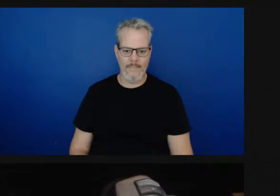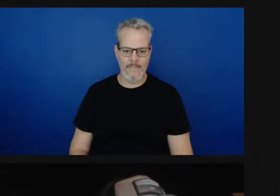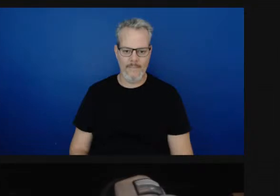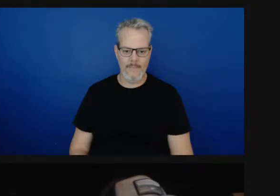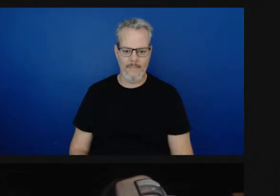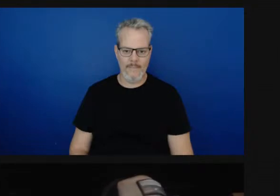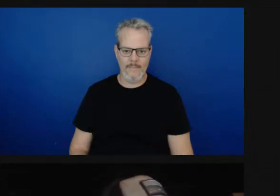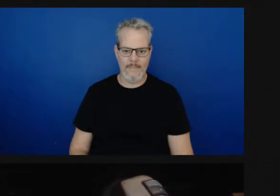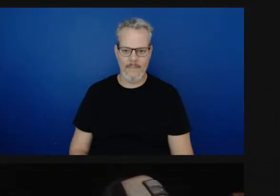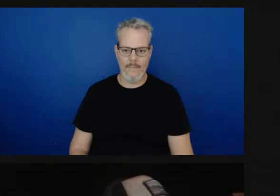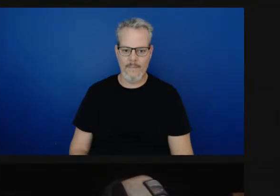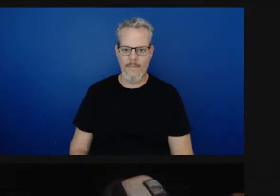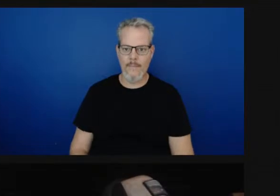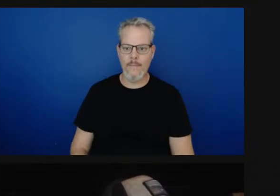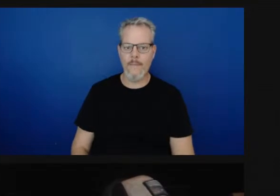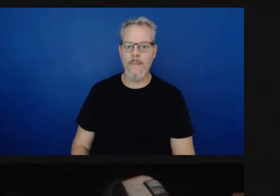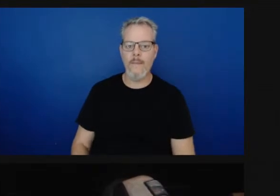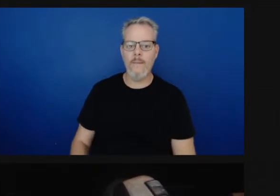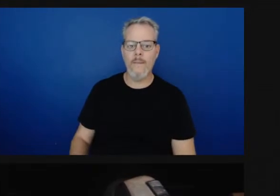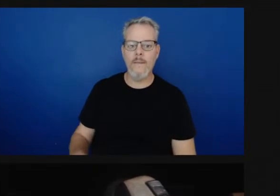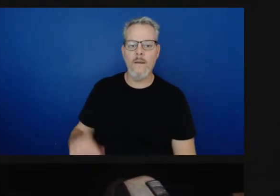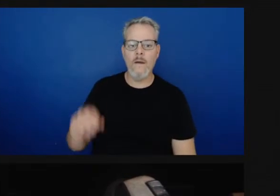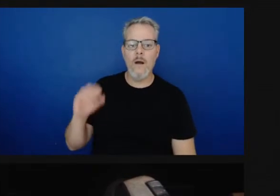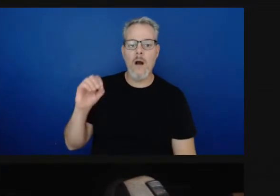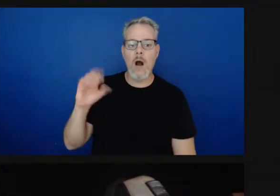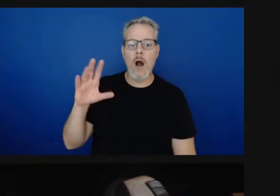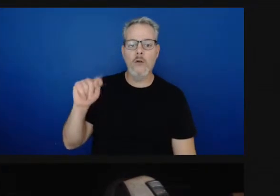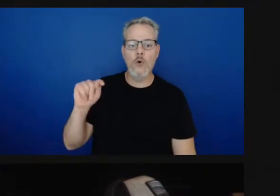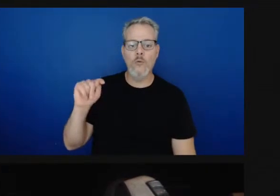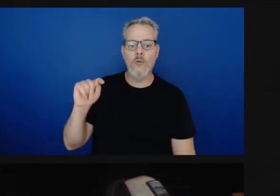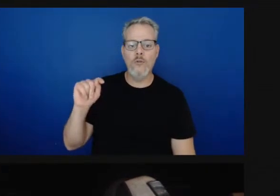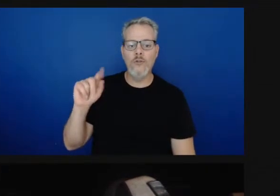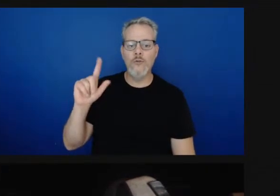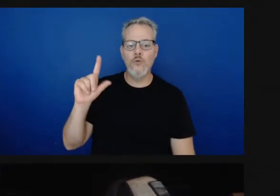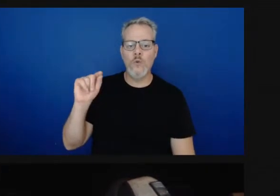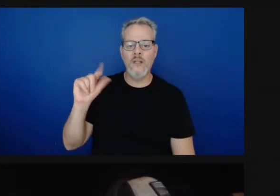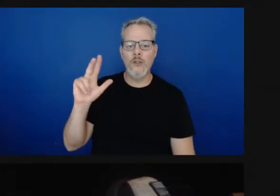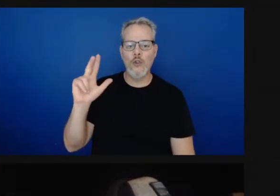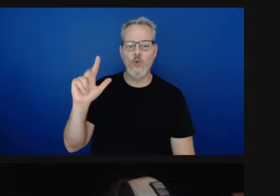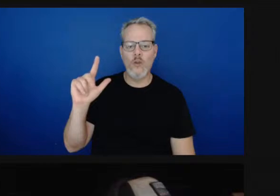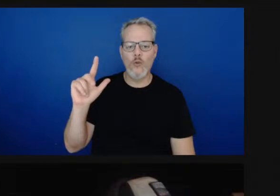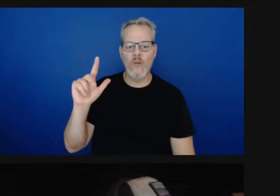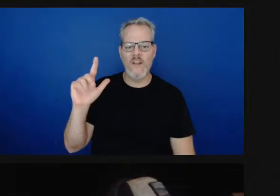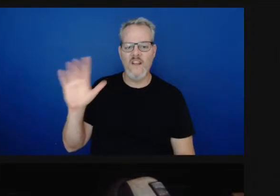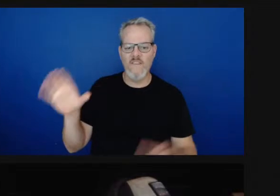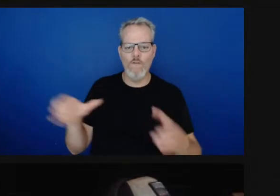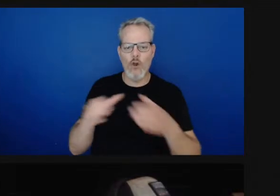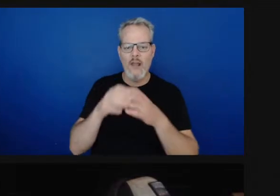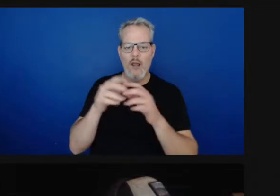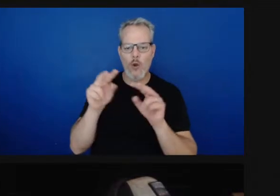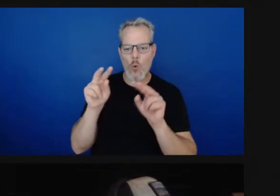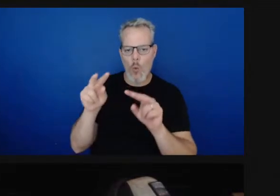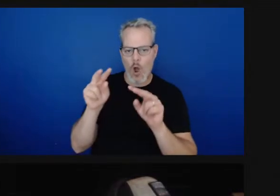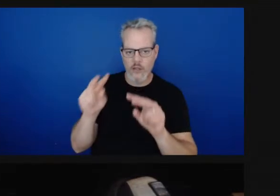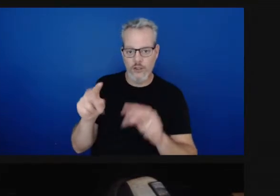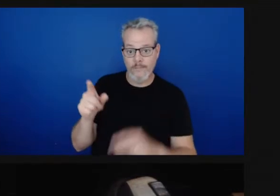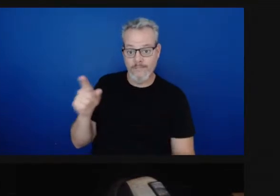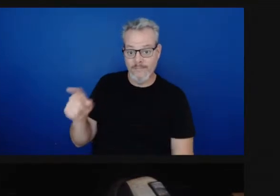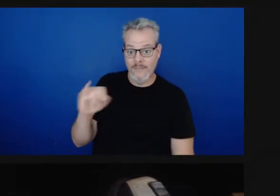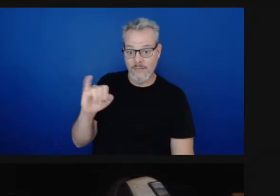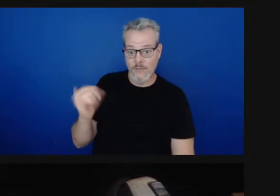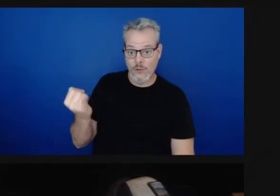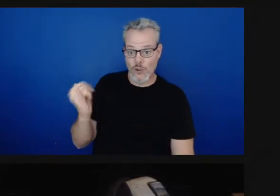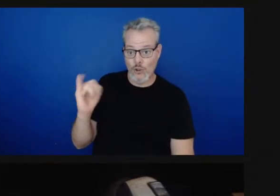20th, 2023's Volcano Watch. And Jim K was the first